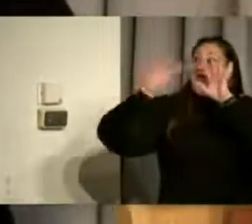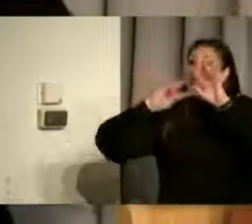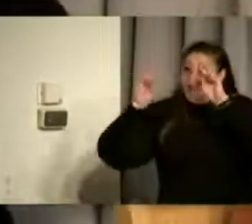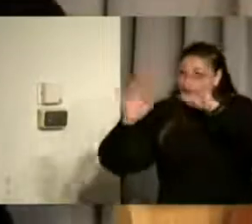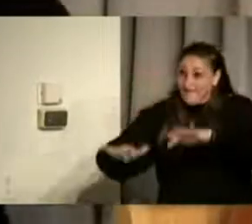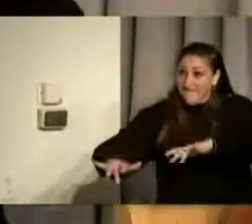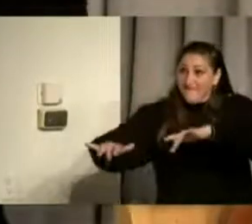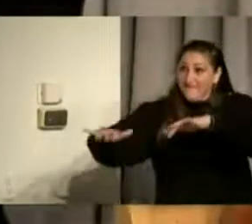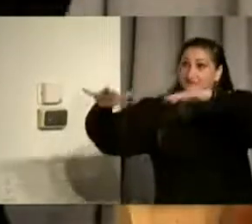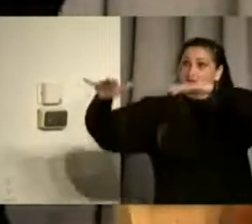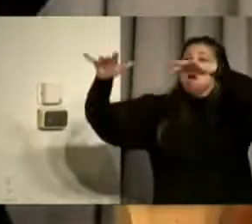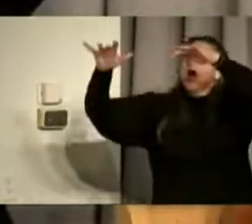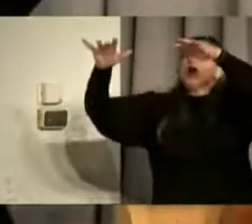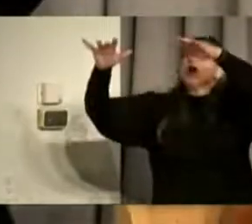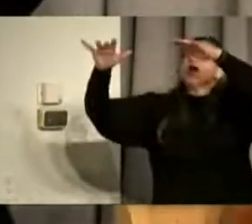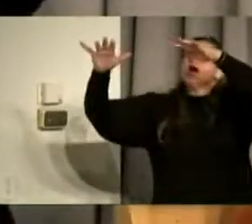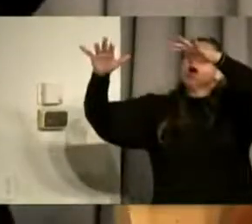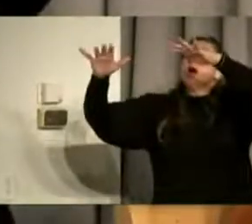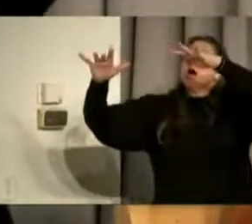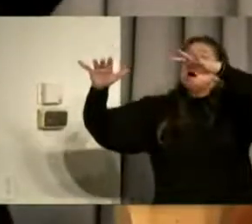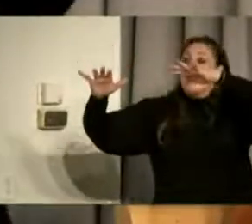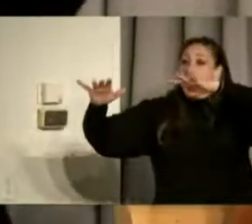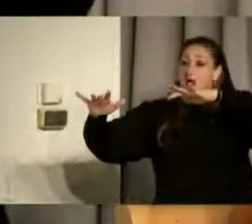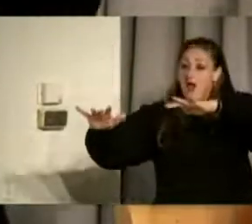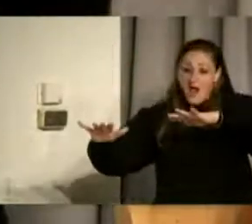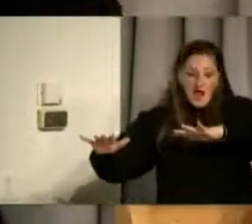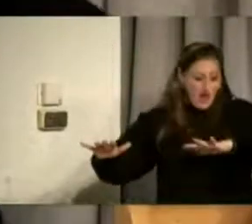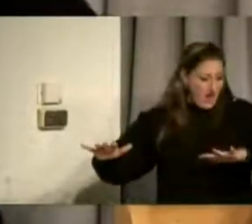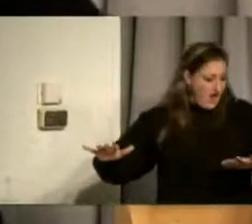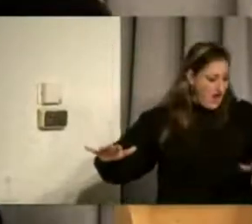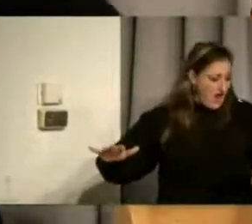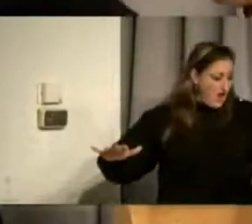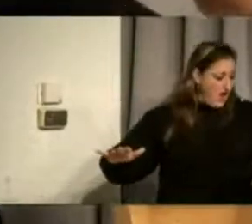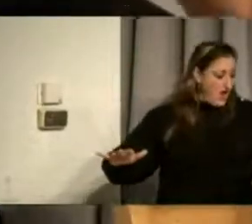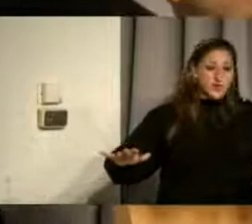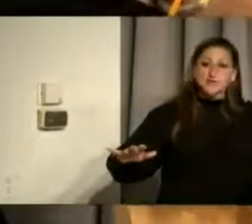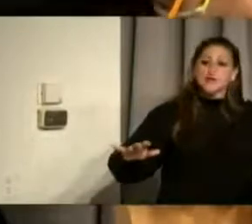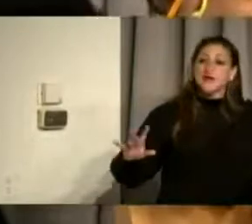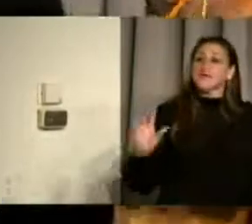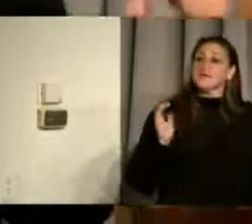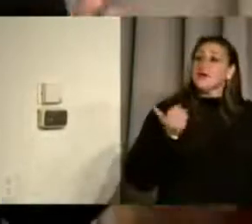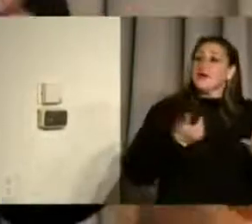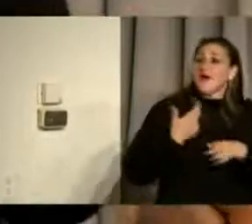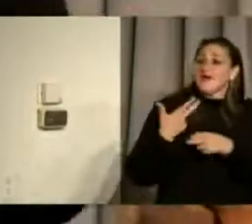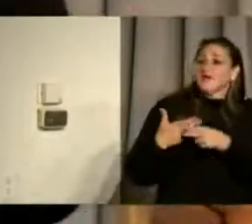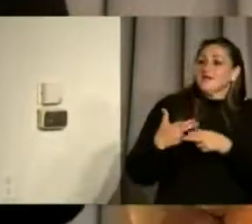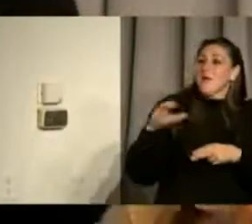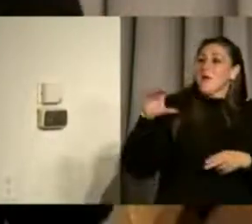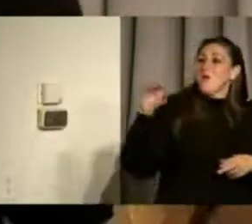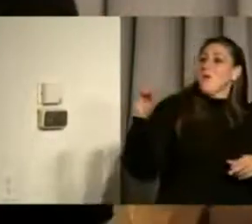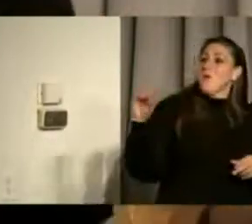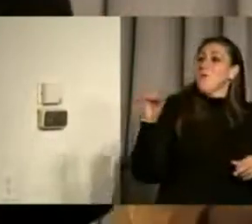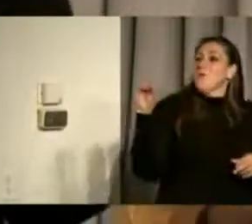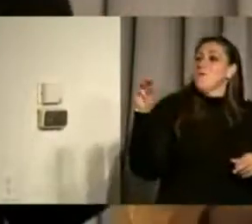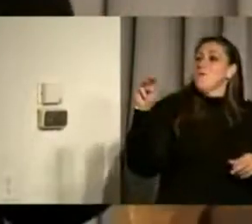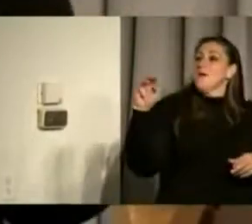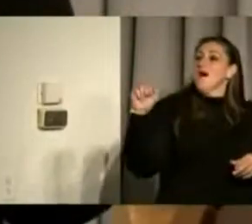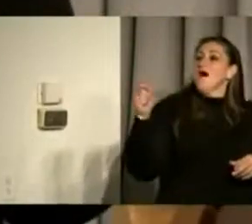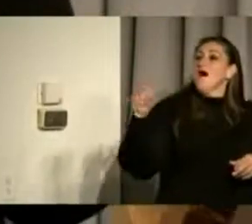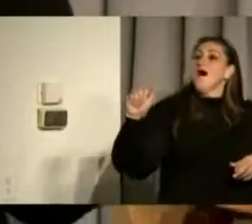washed us almost to Texas. So that's how we got our name, Omaha, those who go against the